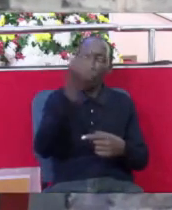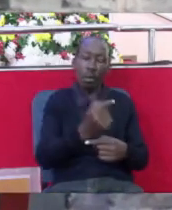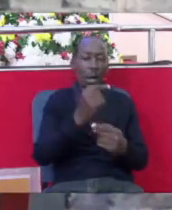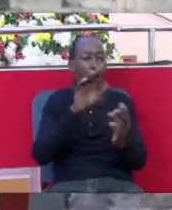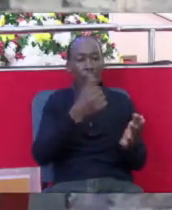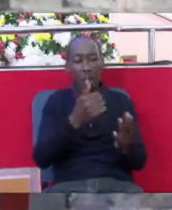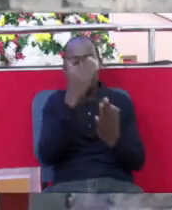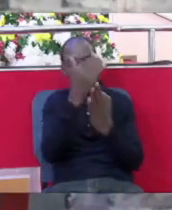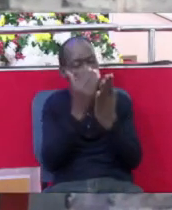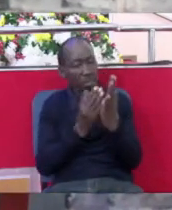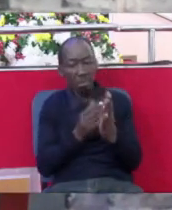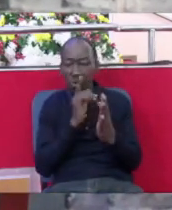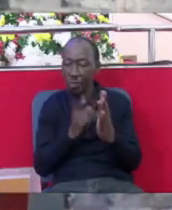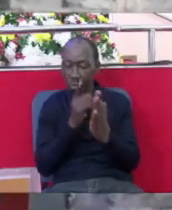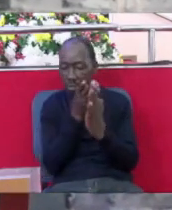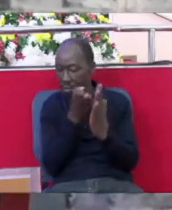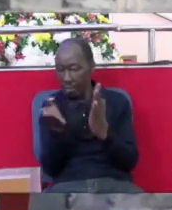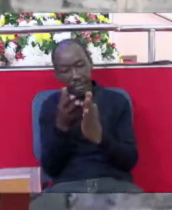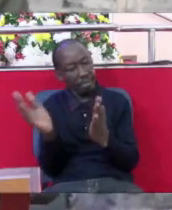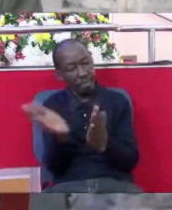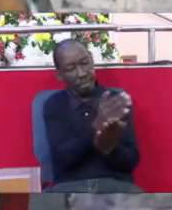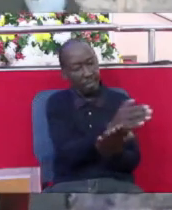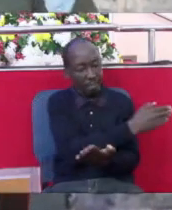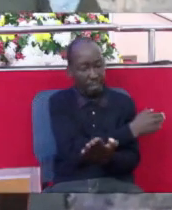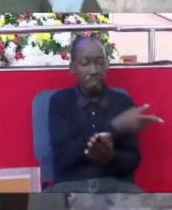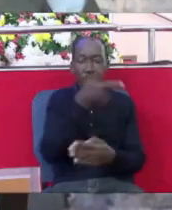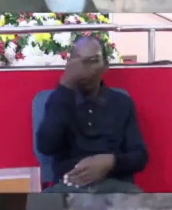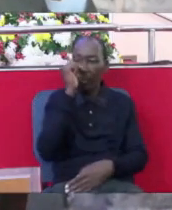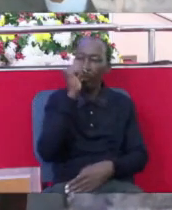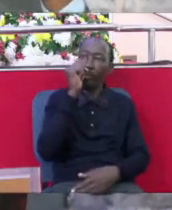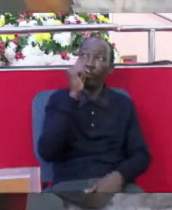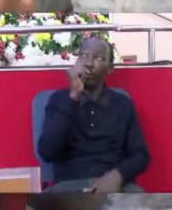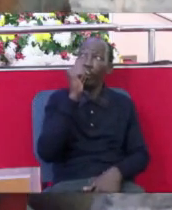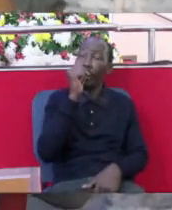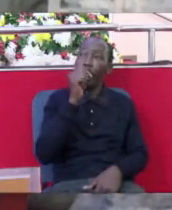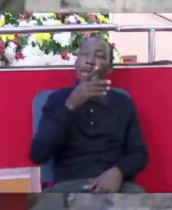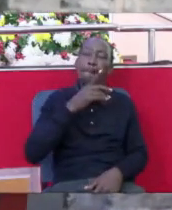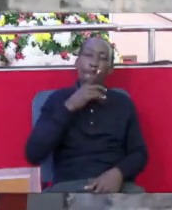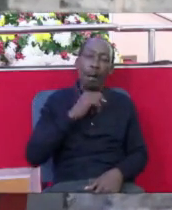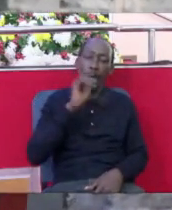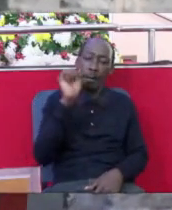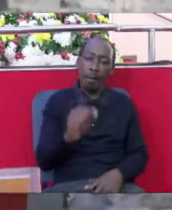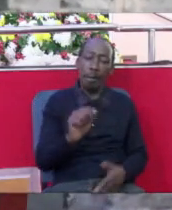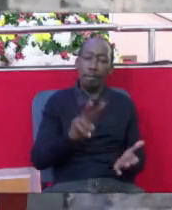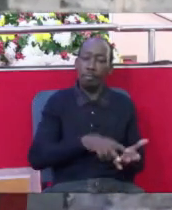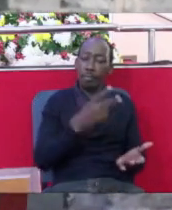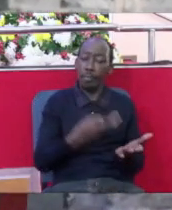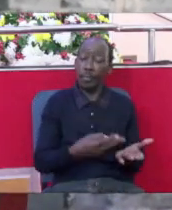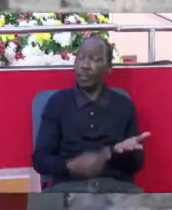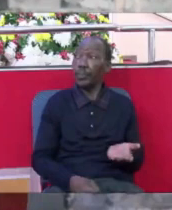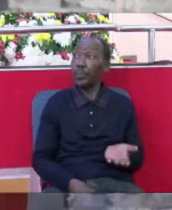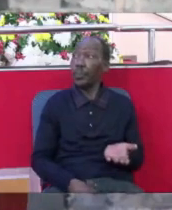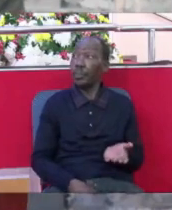Hapo unapokuja itifaki nyingi hazifuatiliwi. Because we know that man can fail. Ya kwamba najua mwanadamu anaweza